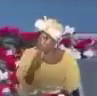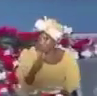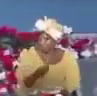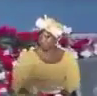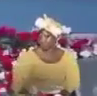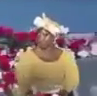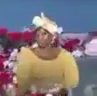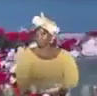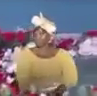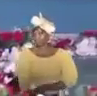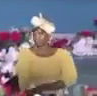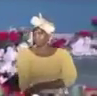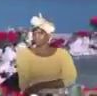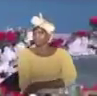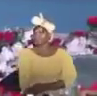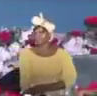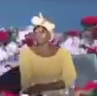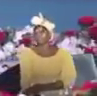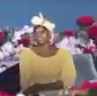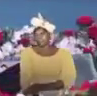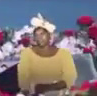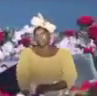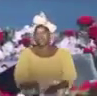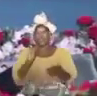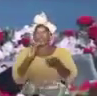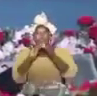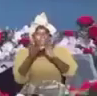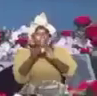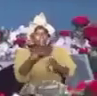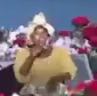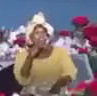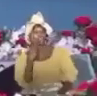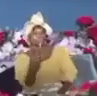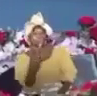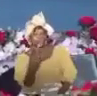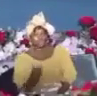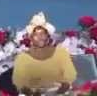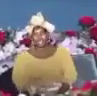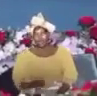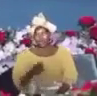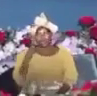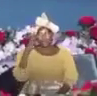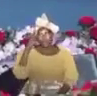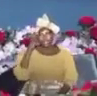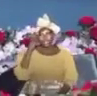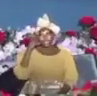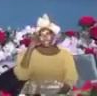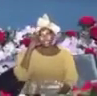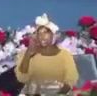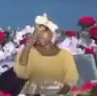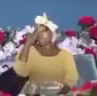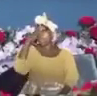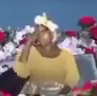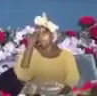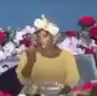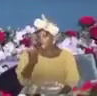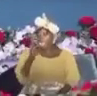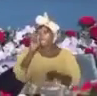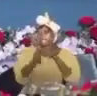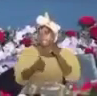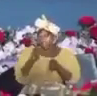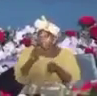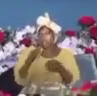Hallelujah. Lack of discernment. Number two, the second reason why people